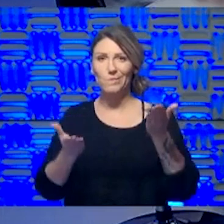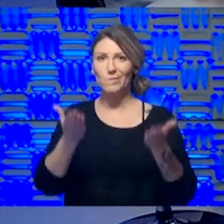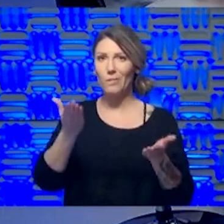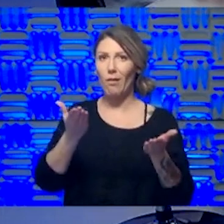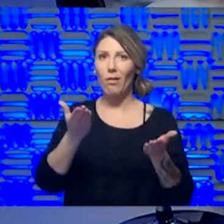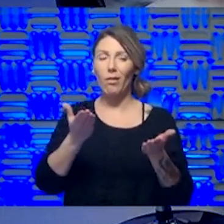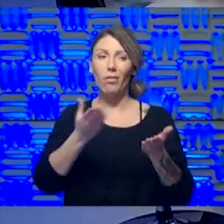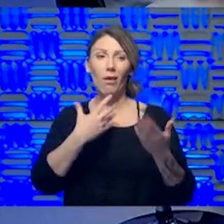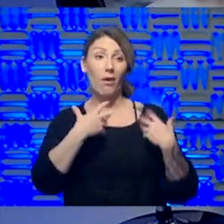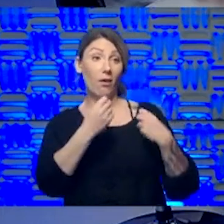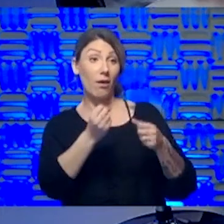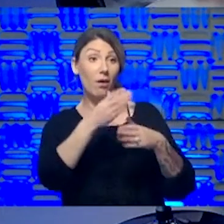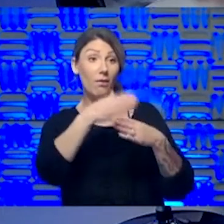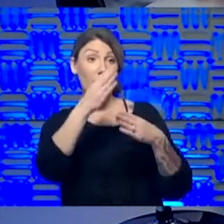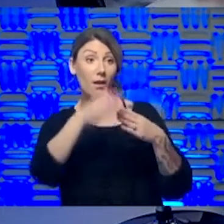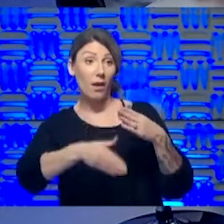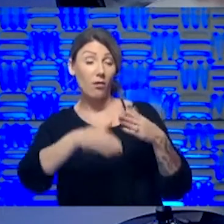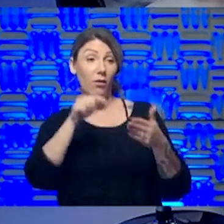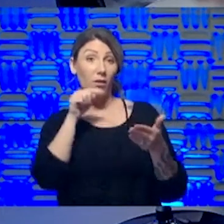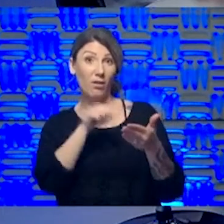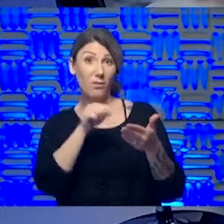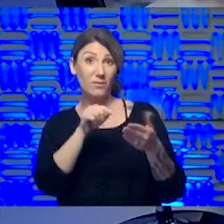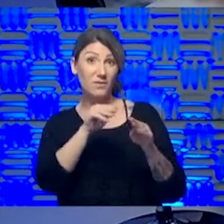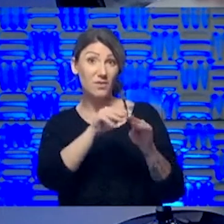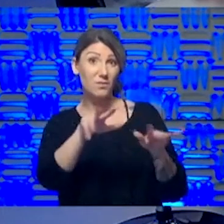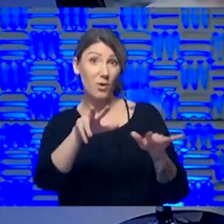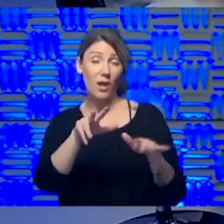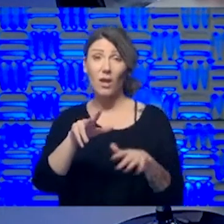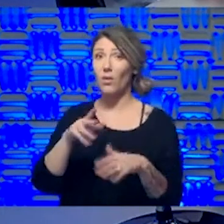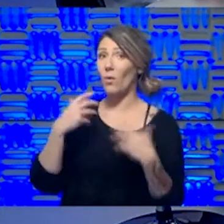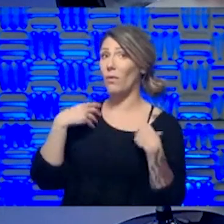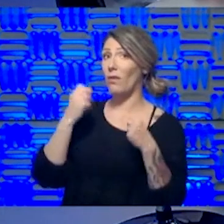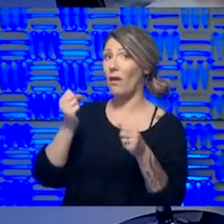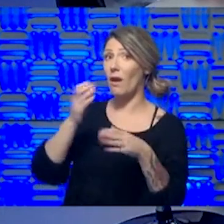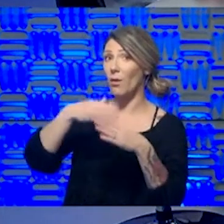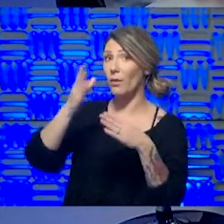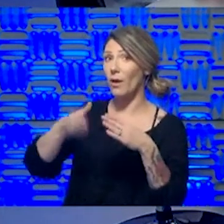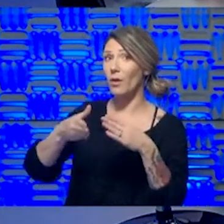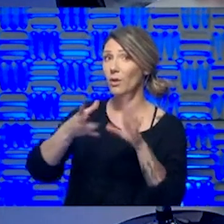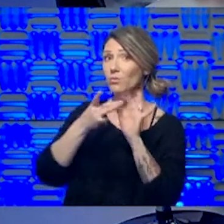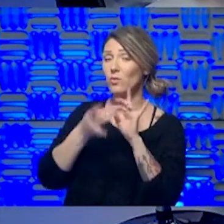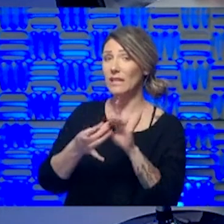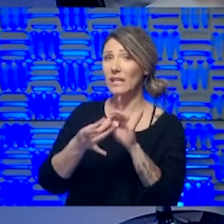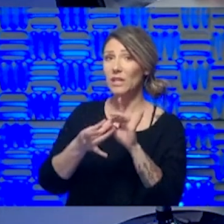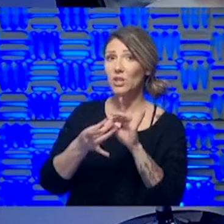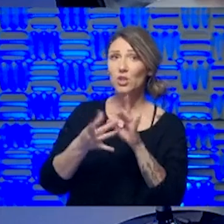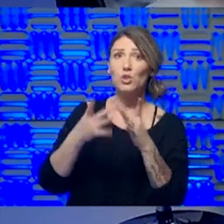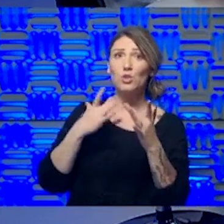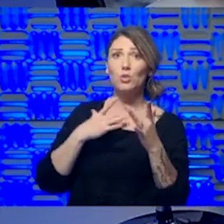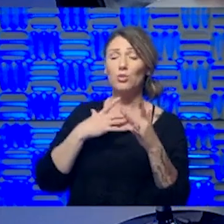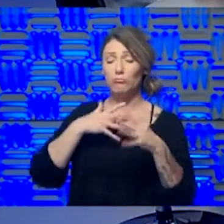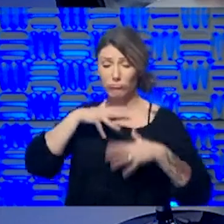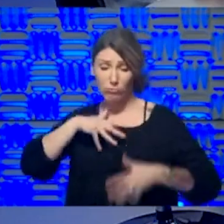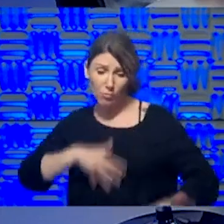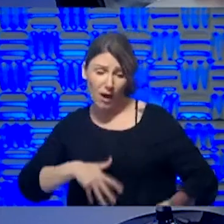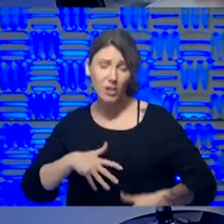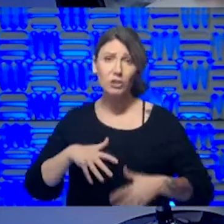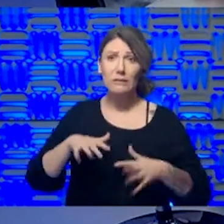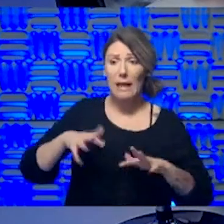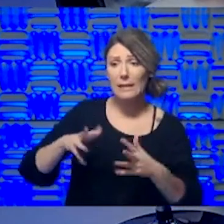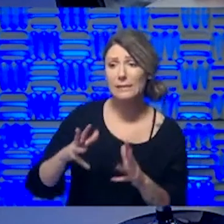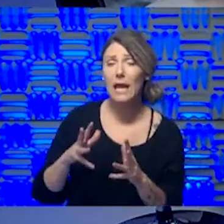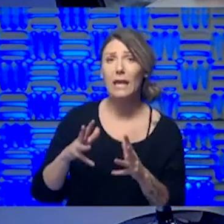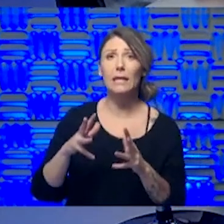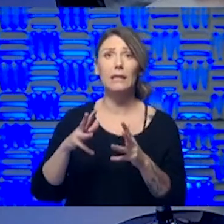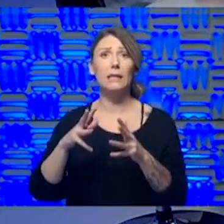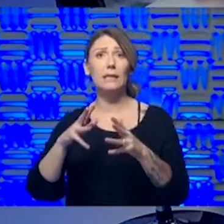against health outcomes from depression, anxiety, and resulting from staying at home, job loss,